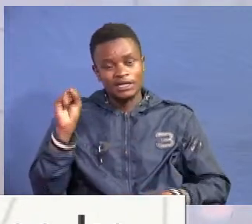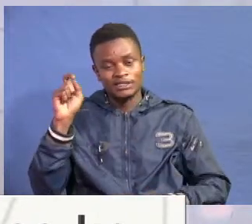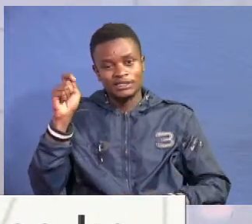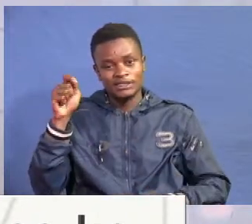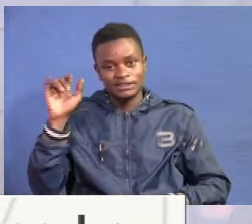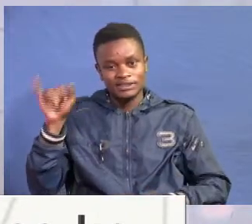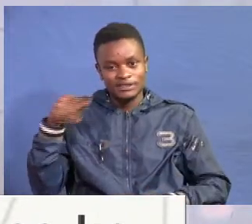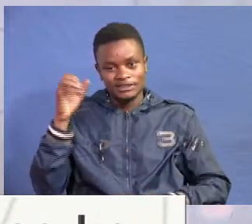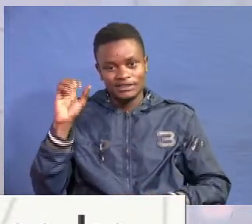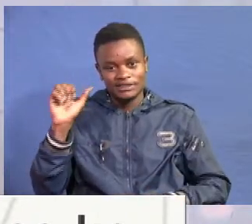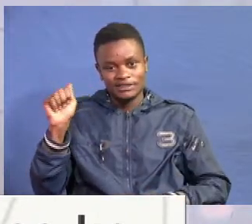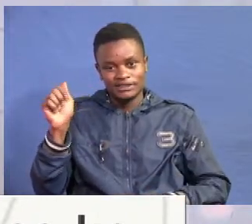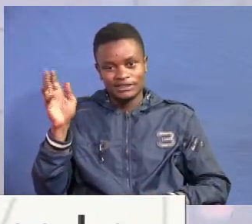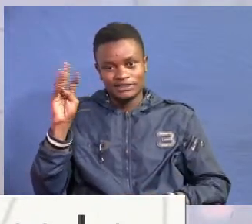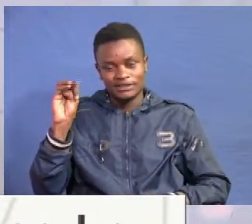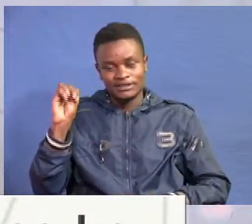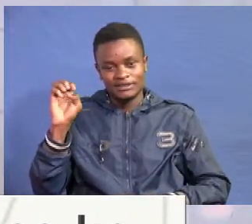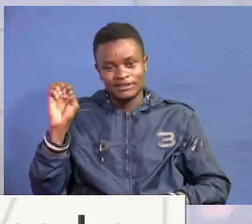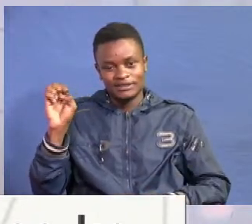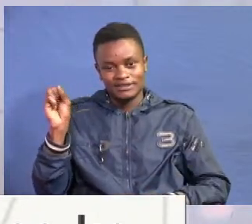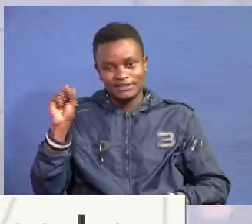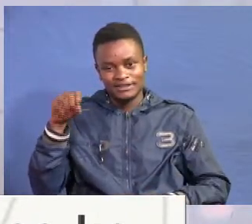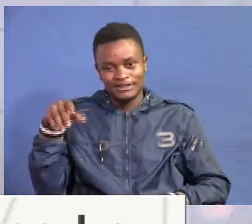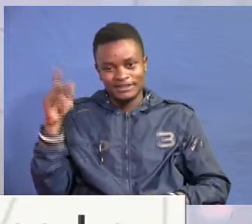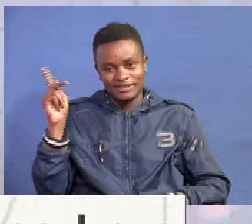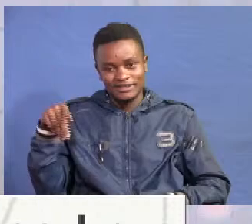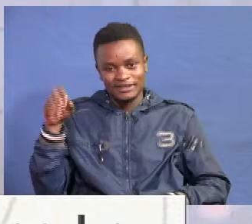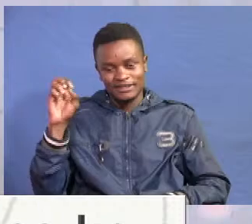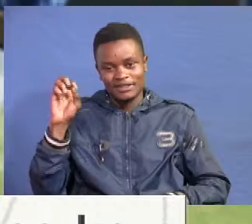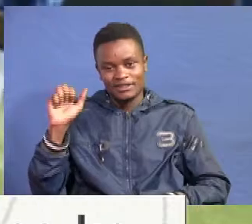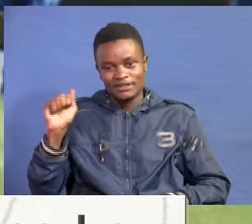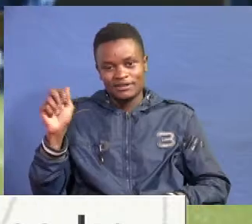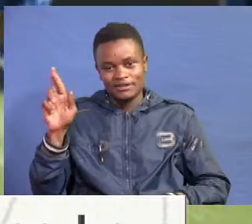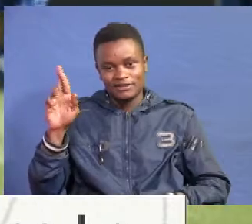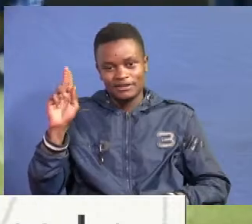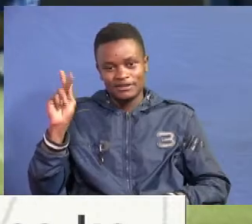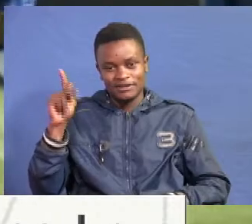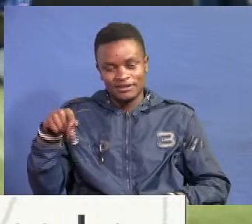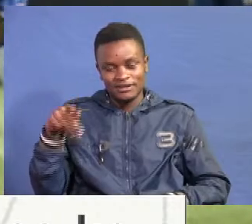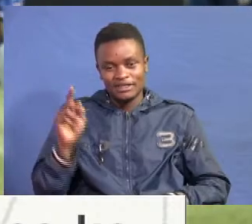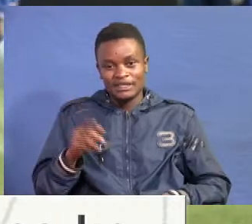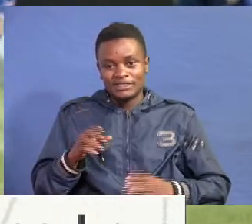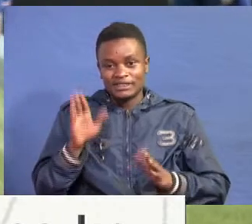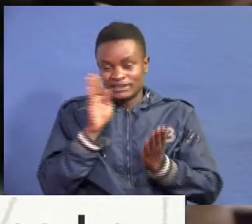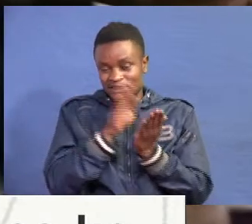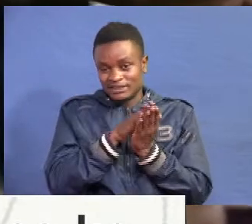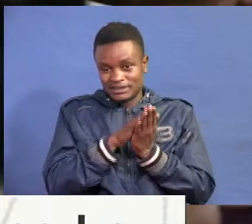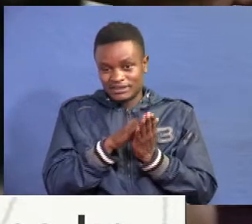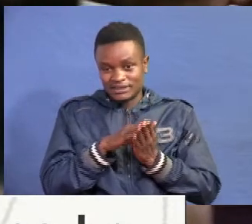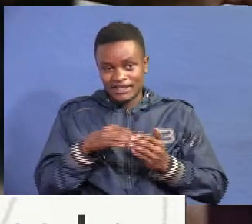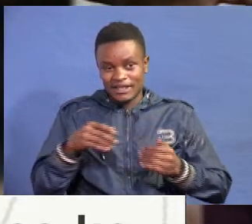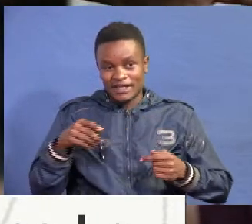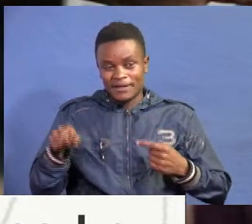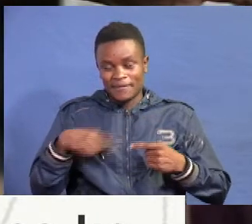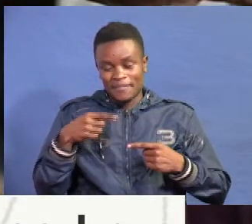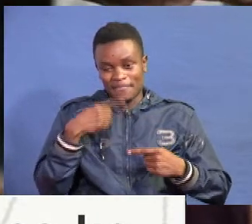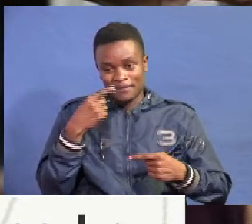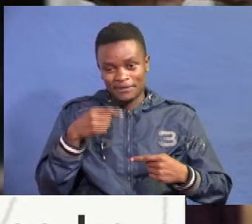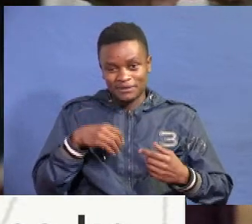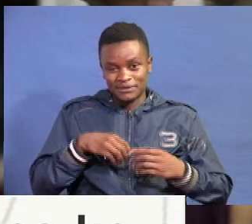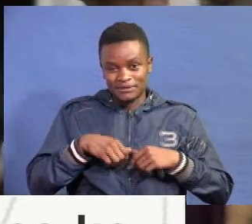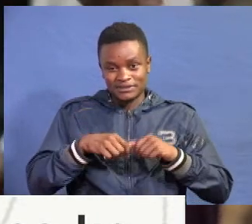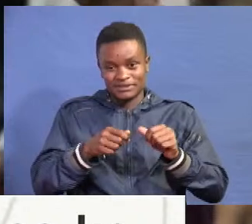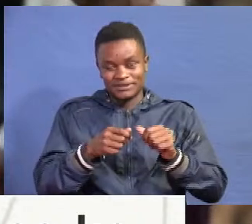their top fifth finish hopes alive. Sandro Tonali opened the score sheet at second minute, putting